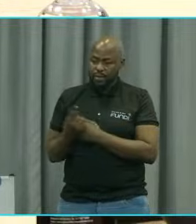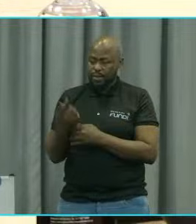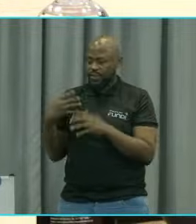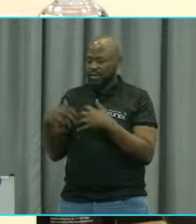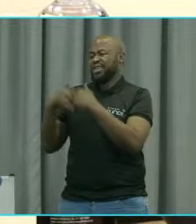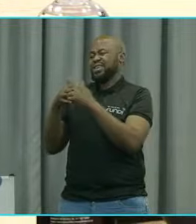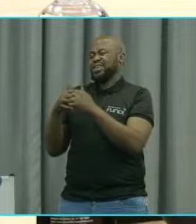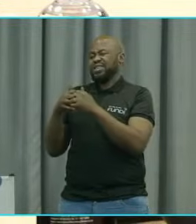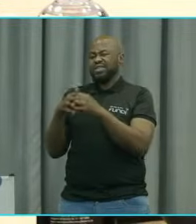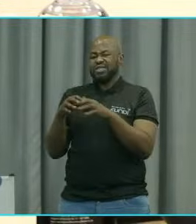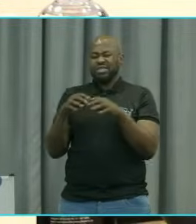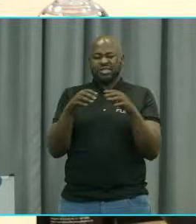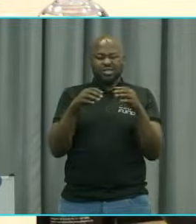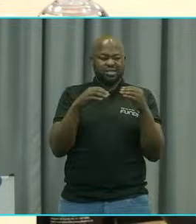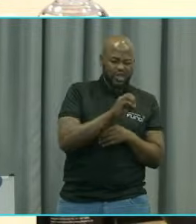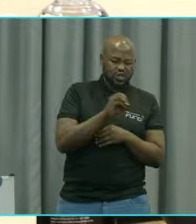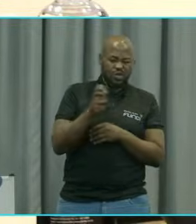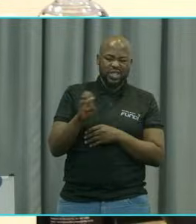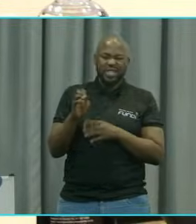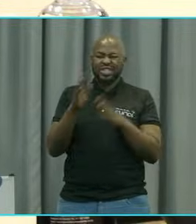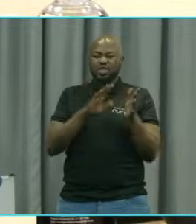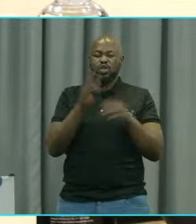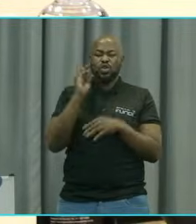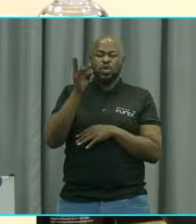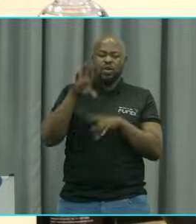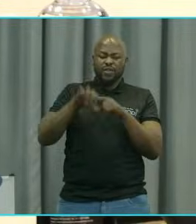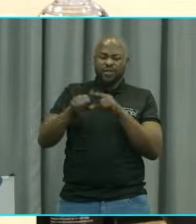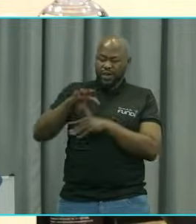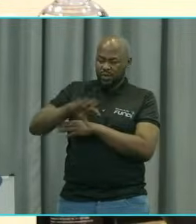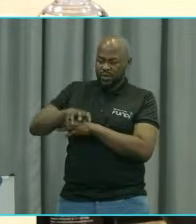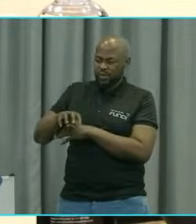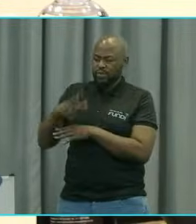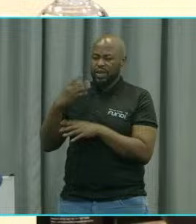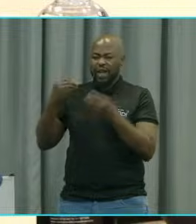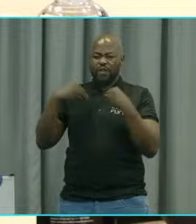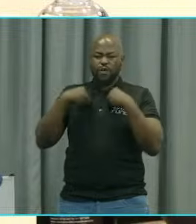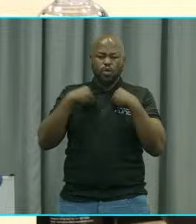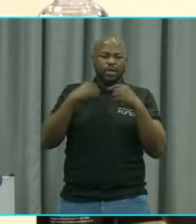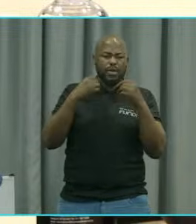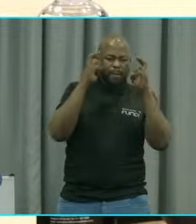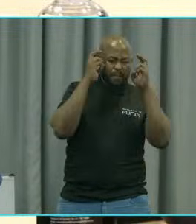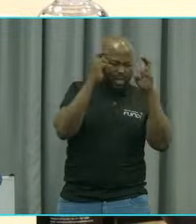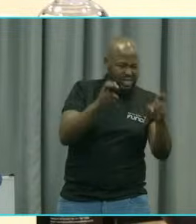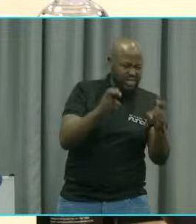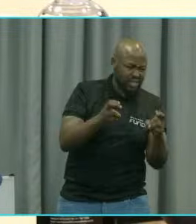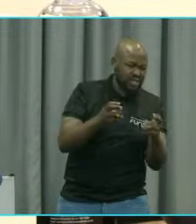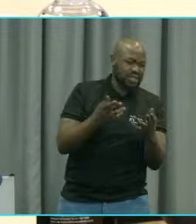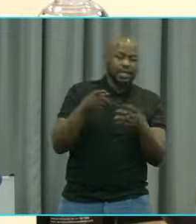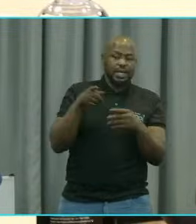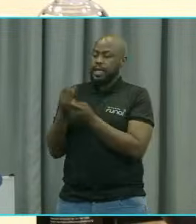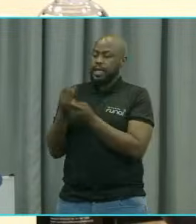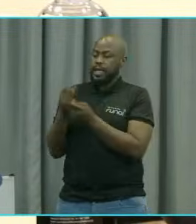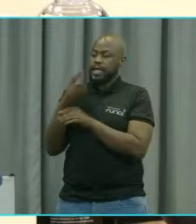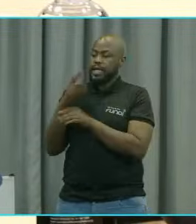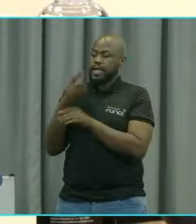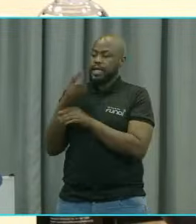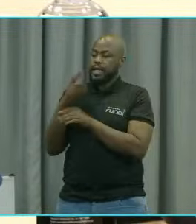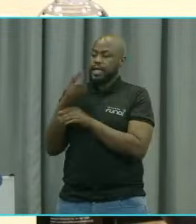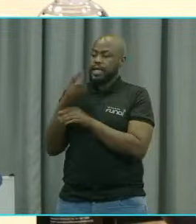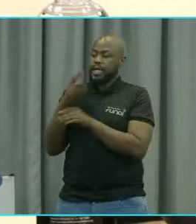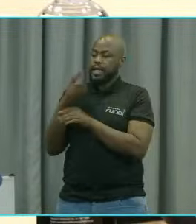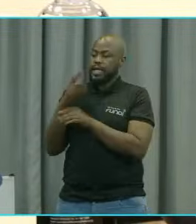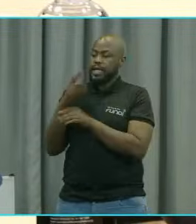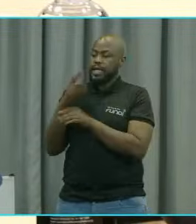establish entities, establish this and that, provinces, its own embassies, and that money that they take of the formula